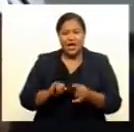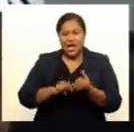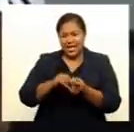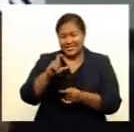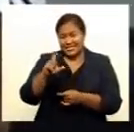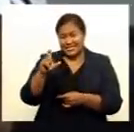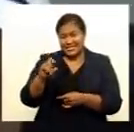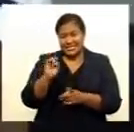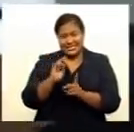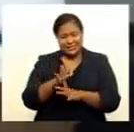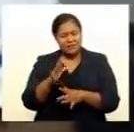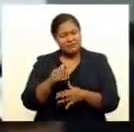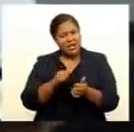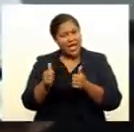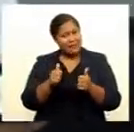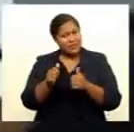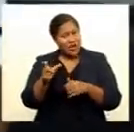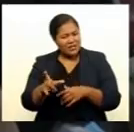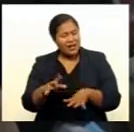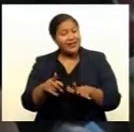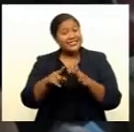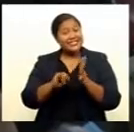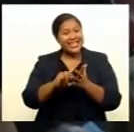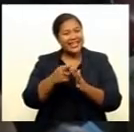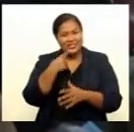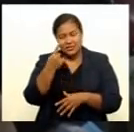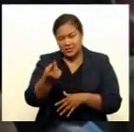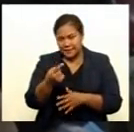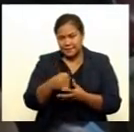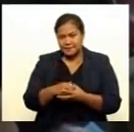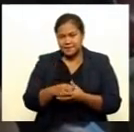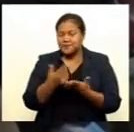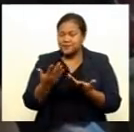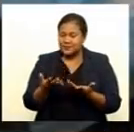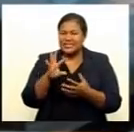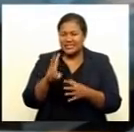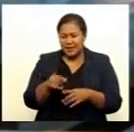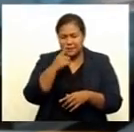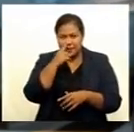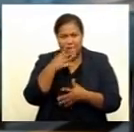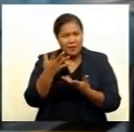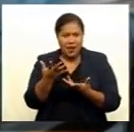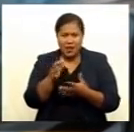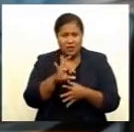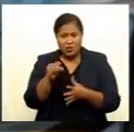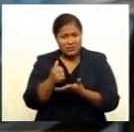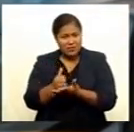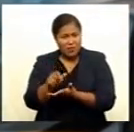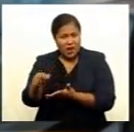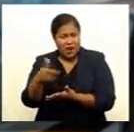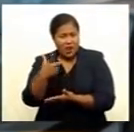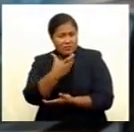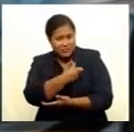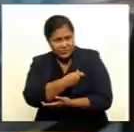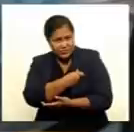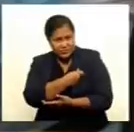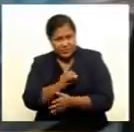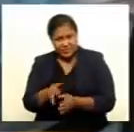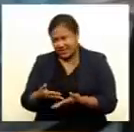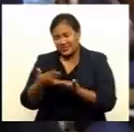Special Administrator Isikeli Tikondondua says it is unfortunate that some people are not supporting the strategies set by the